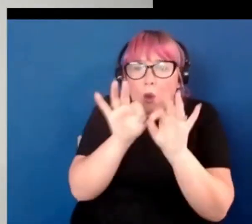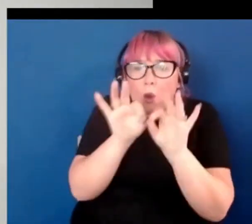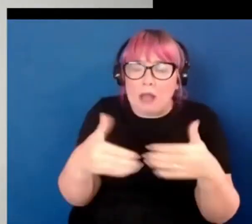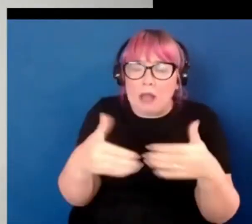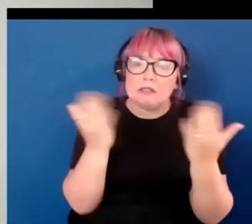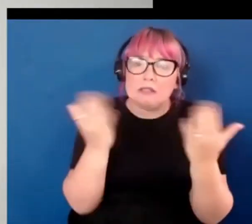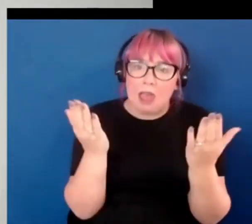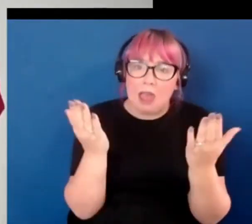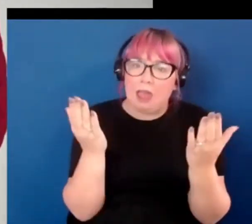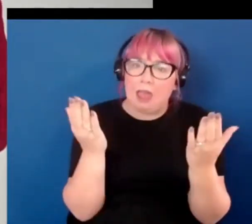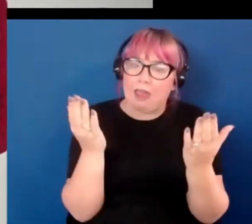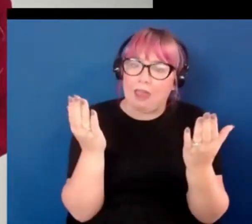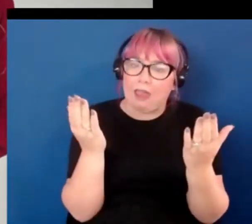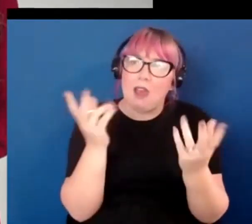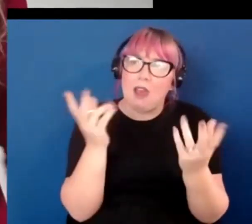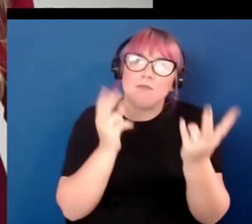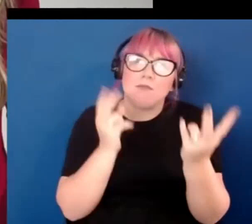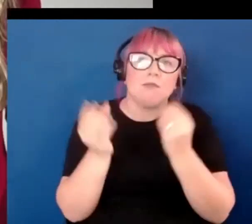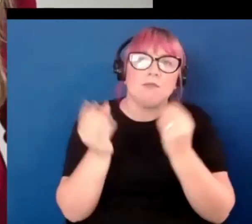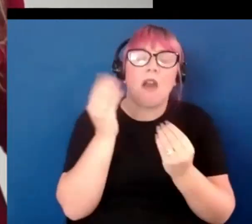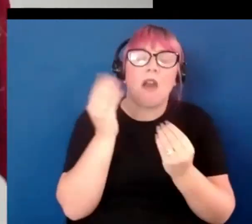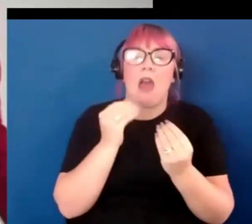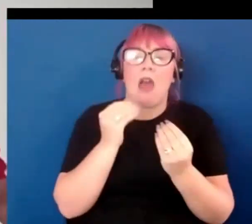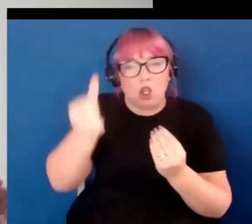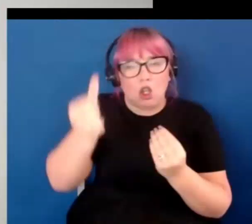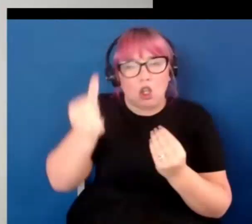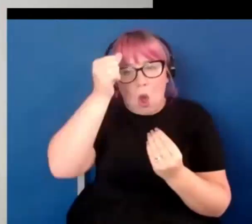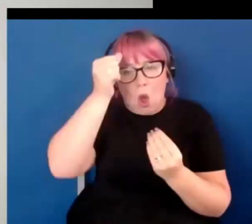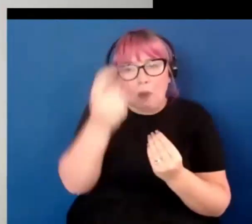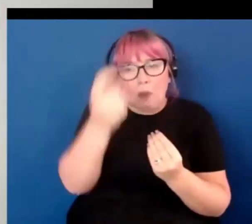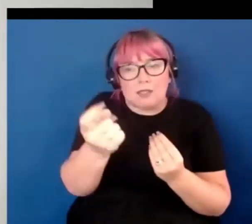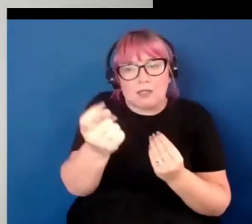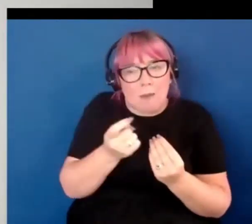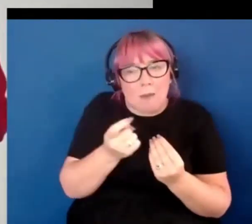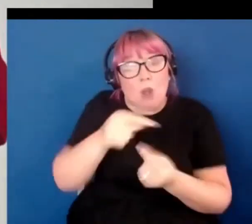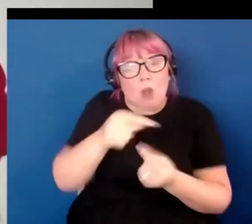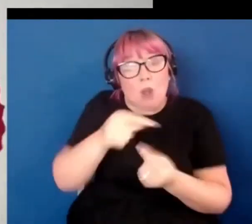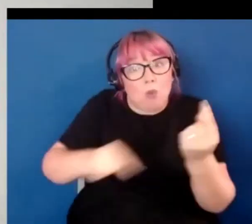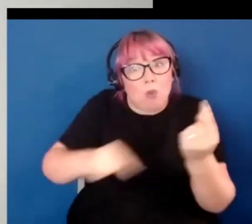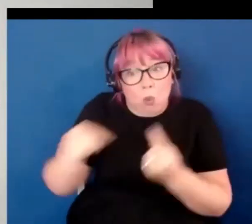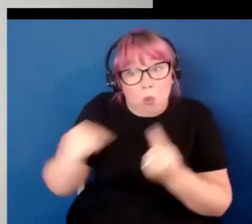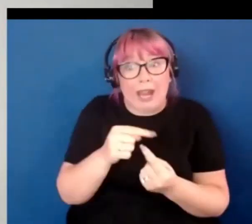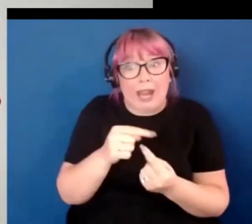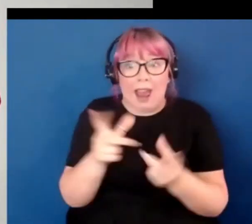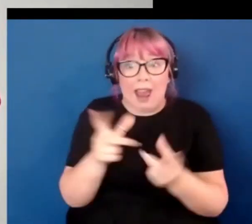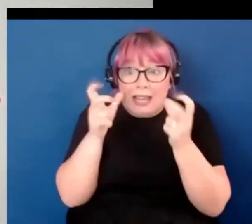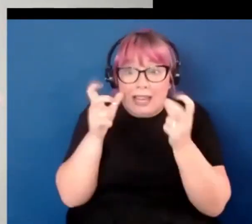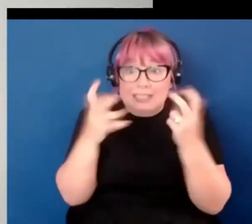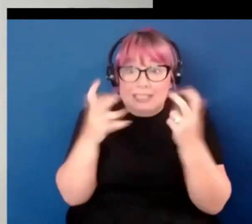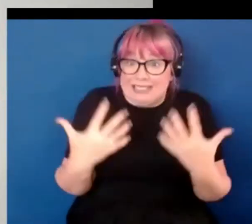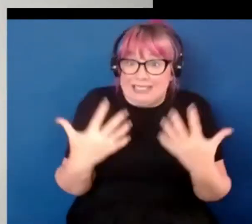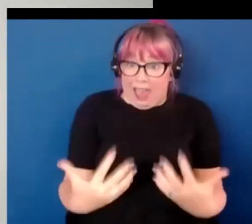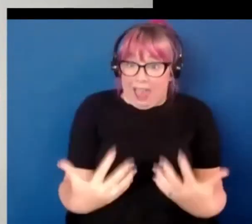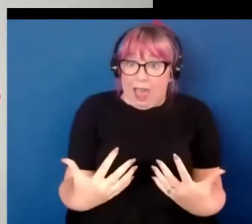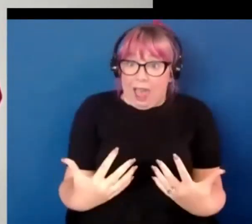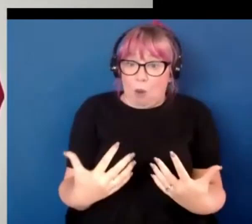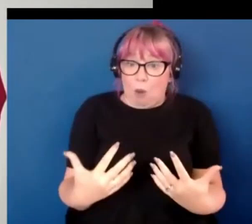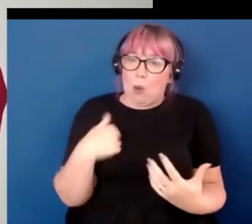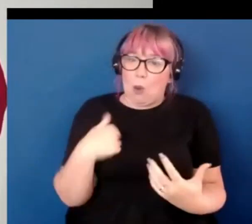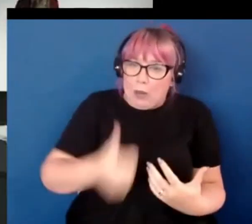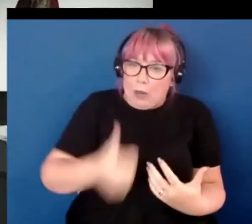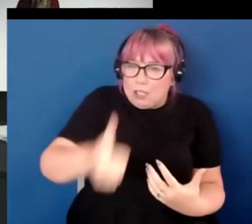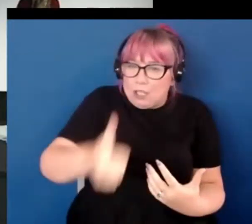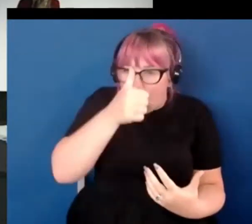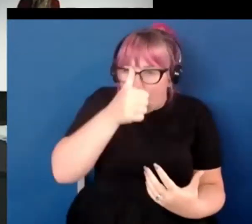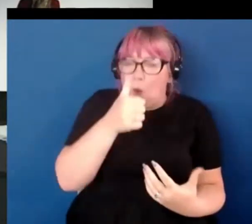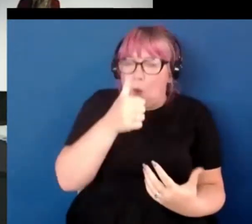breathing." And I think if we all listen now, today, at this moment, we can hear her loud and clear.